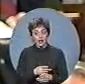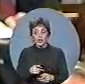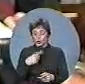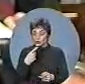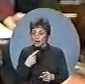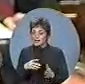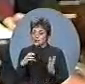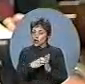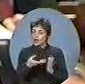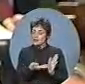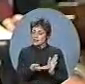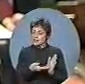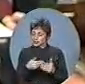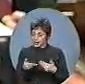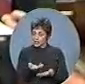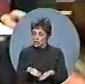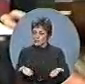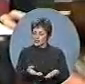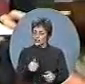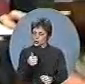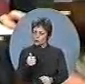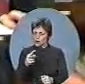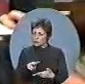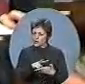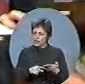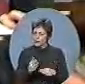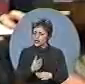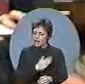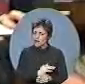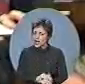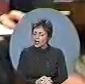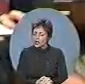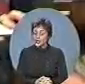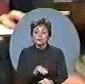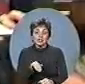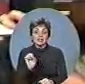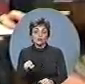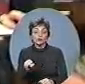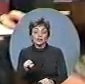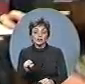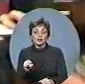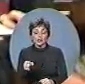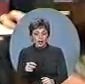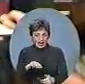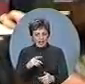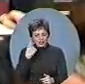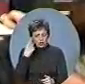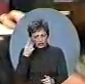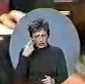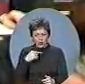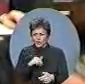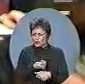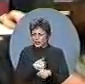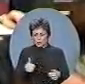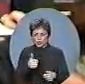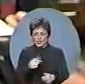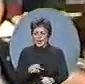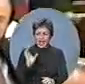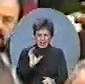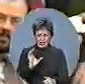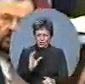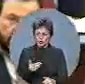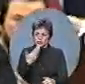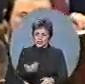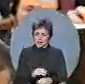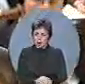view that any old smear will do? And why will the government simply not do the honourable thing today and withdraw